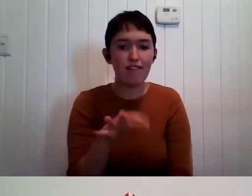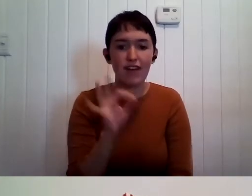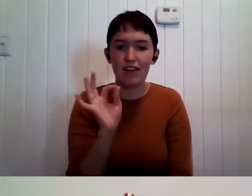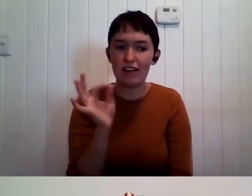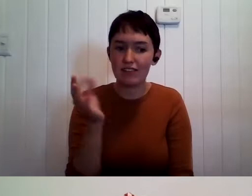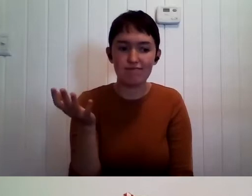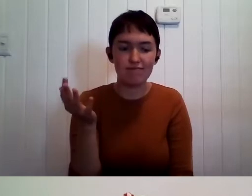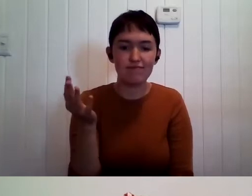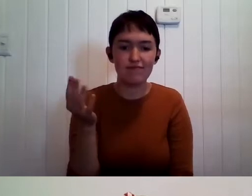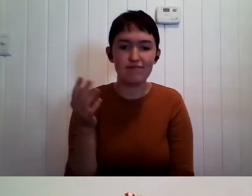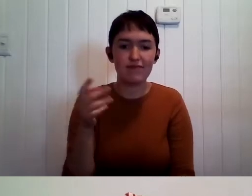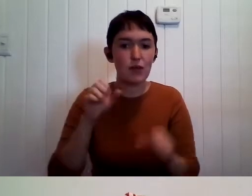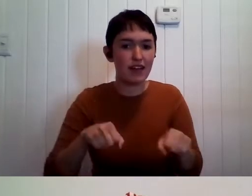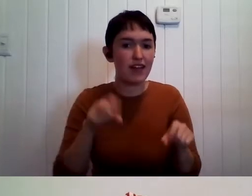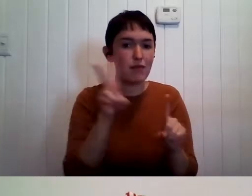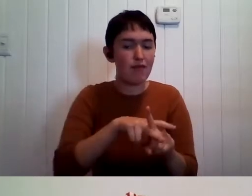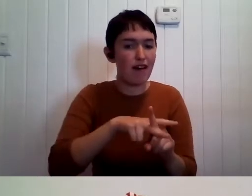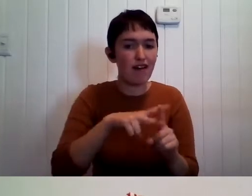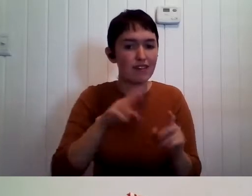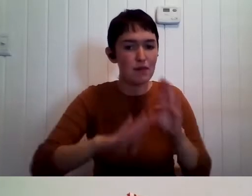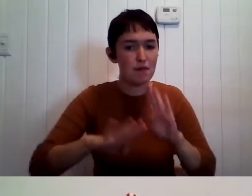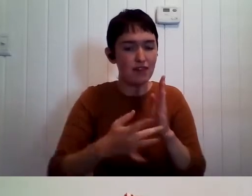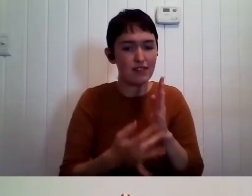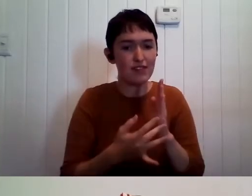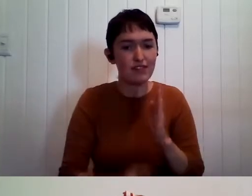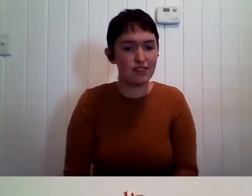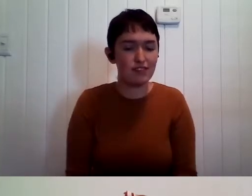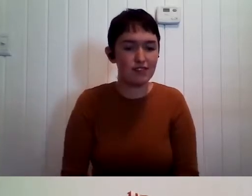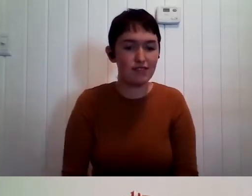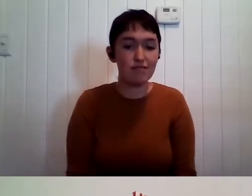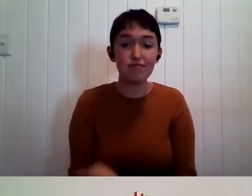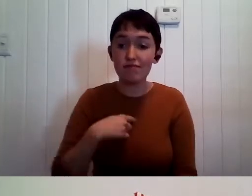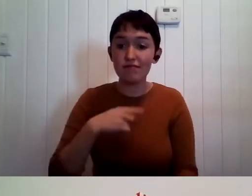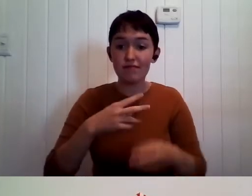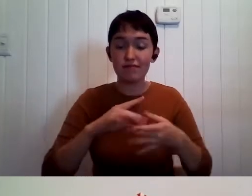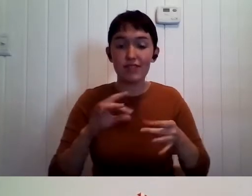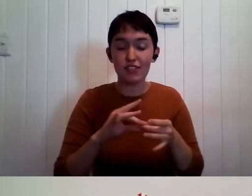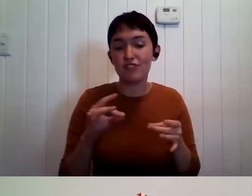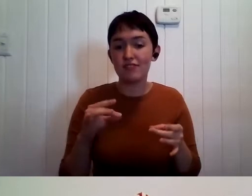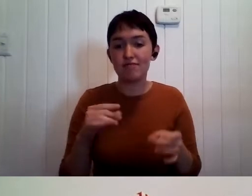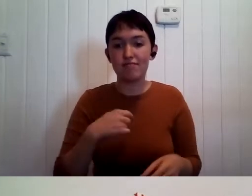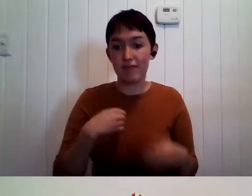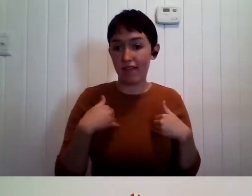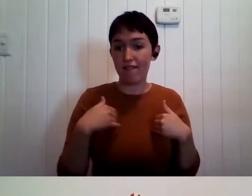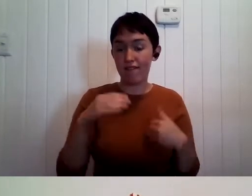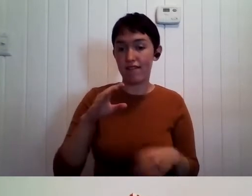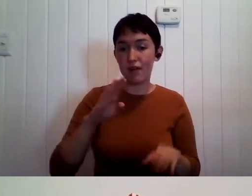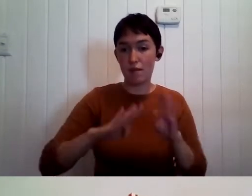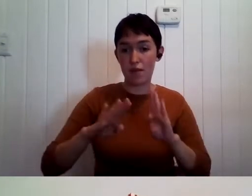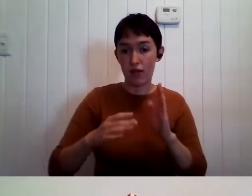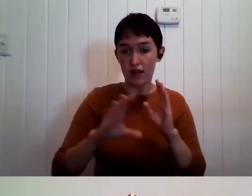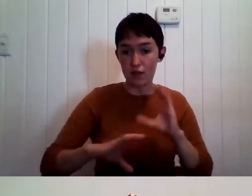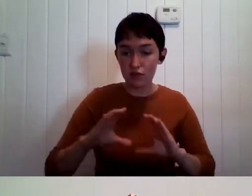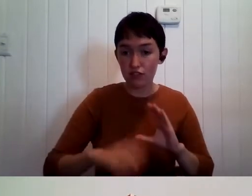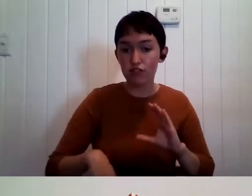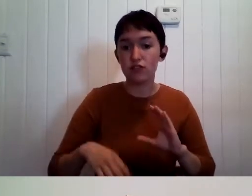an application for it in biotech. Like I mentioned, I have a biochemistry background, and you kind of need to